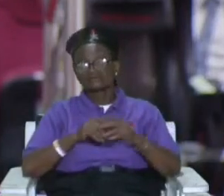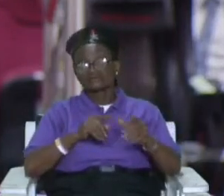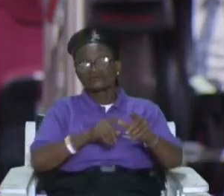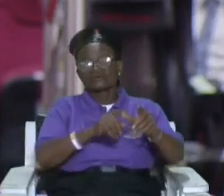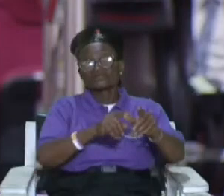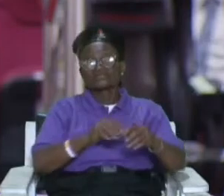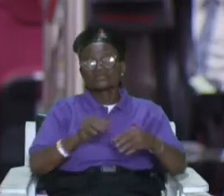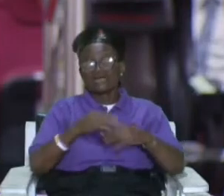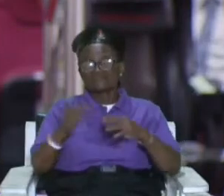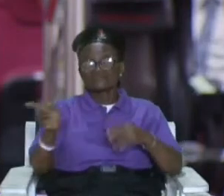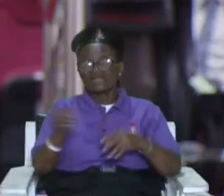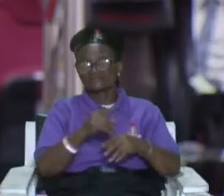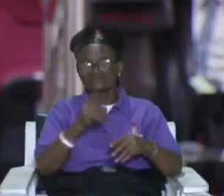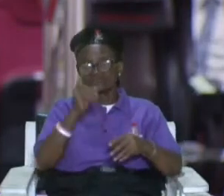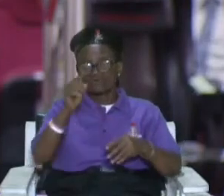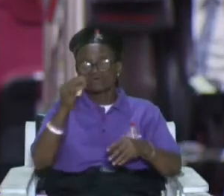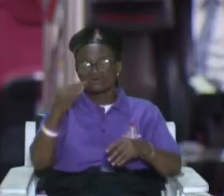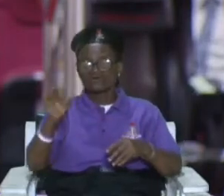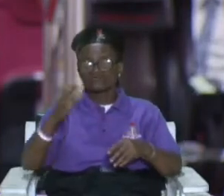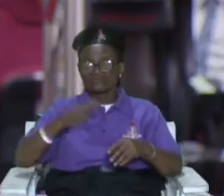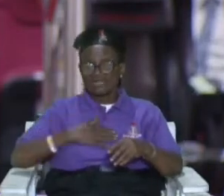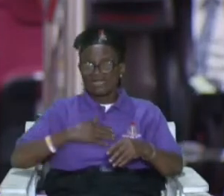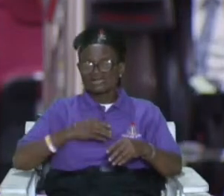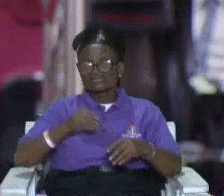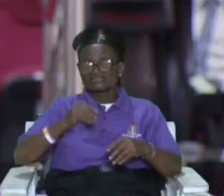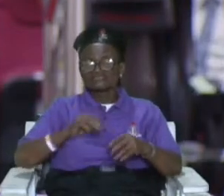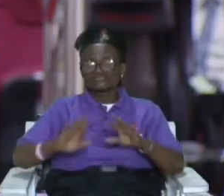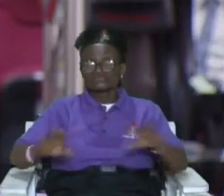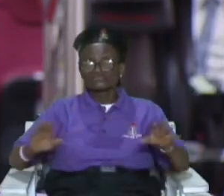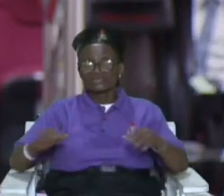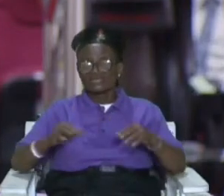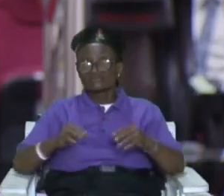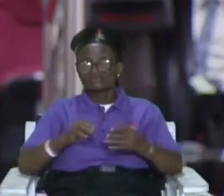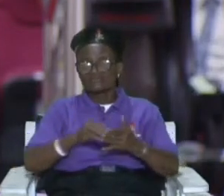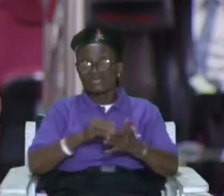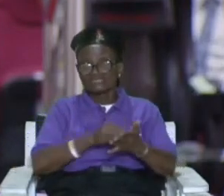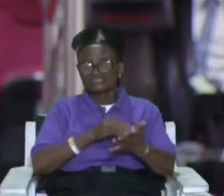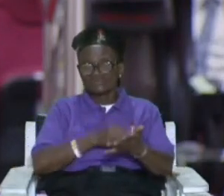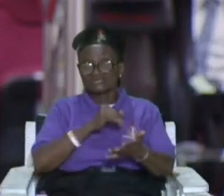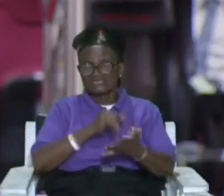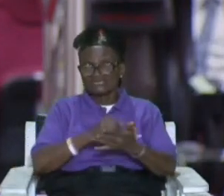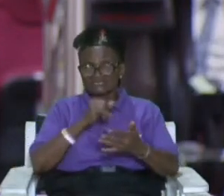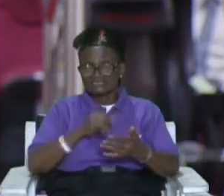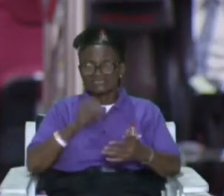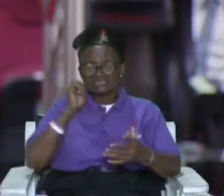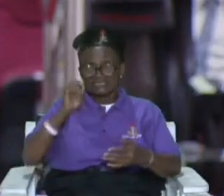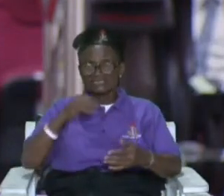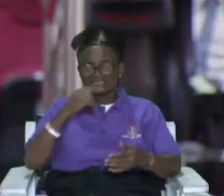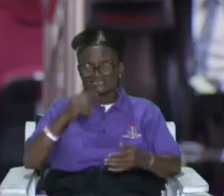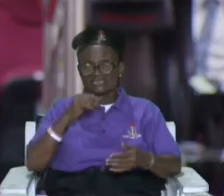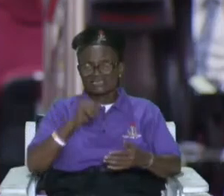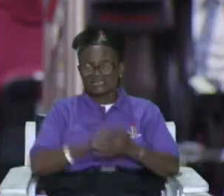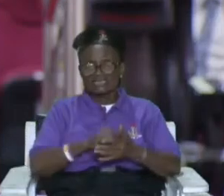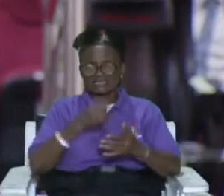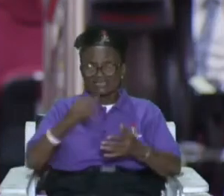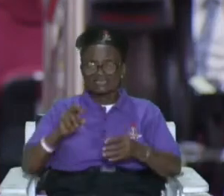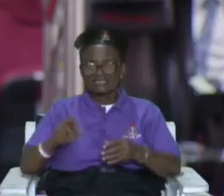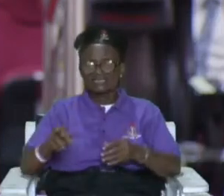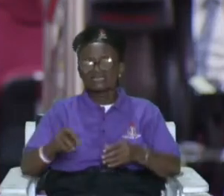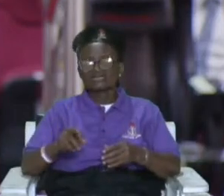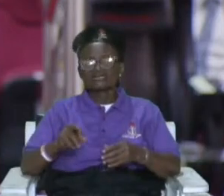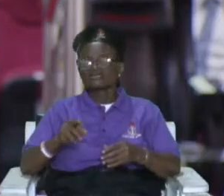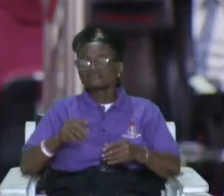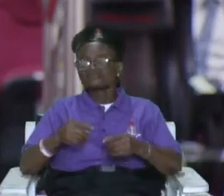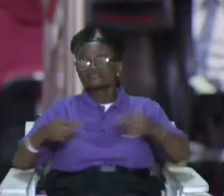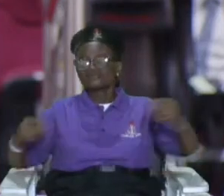One of my children mentioned it in passing. He said that the rod that opened the Red Sea for